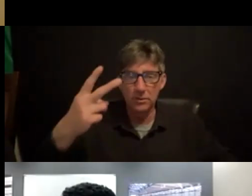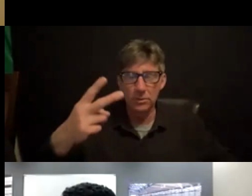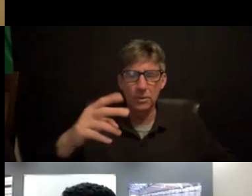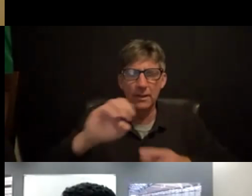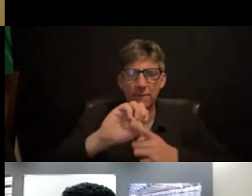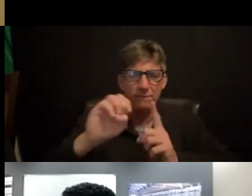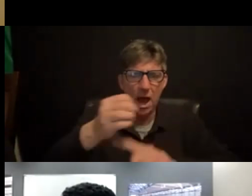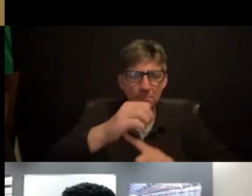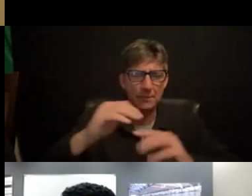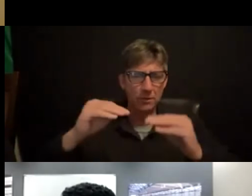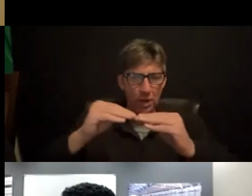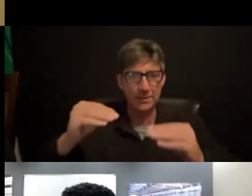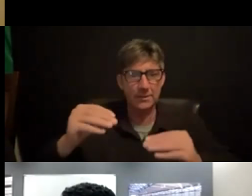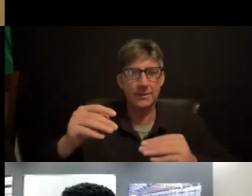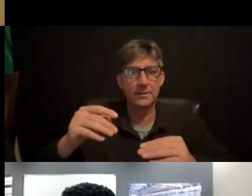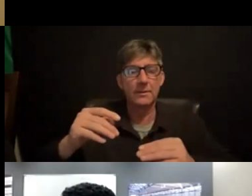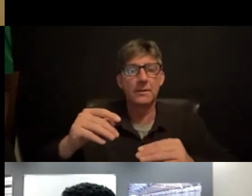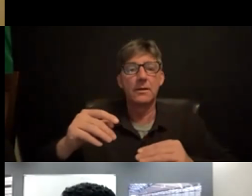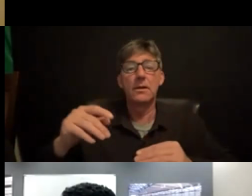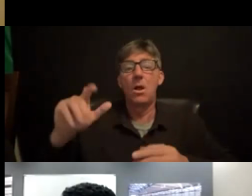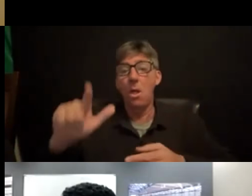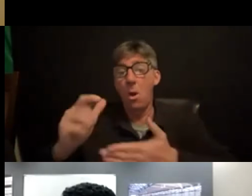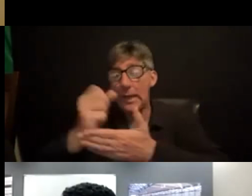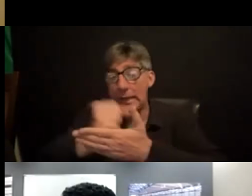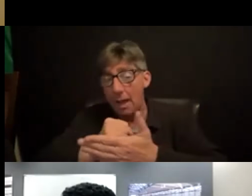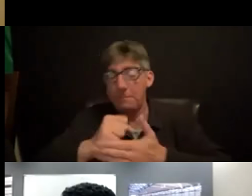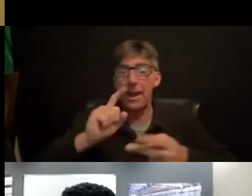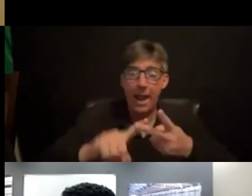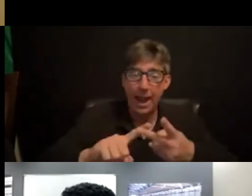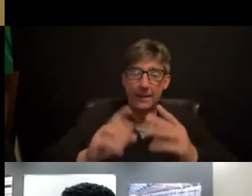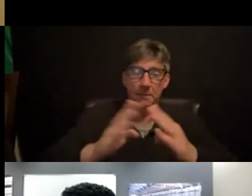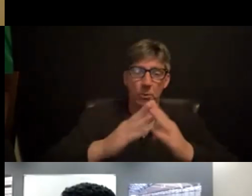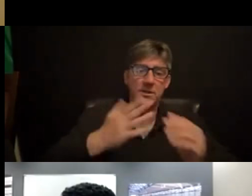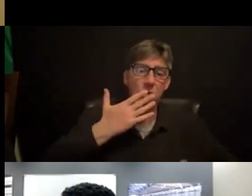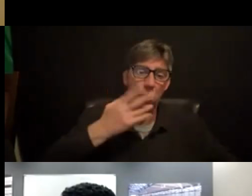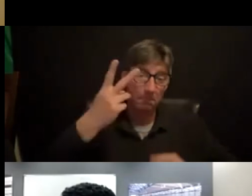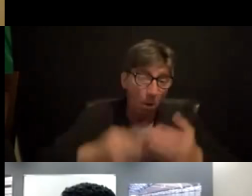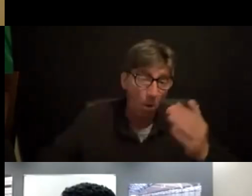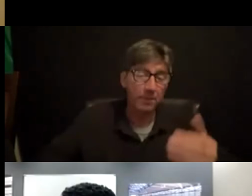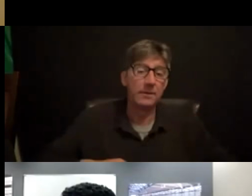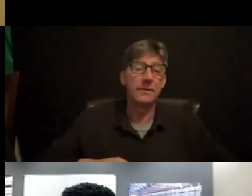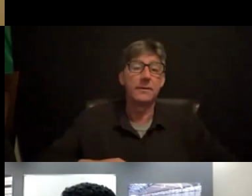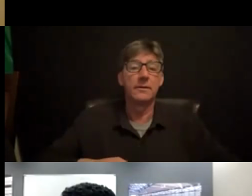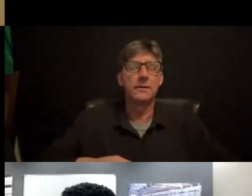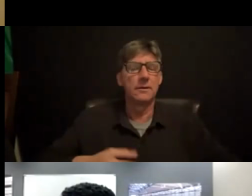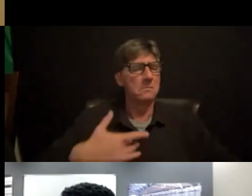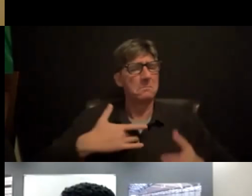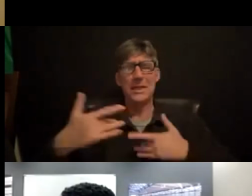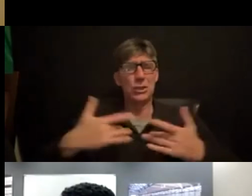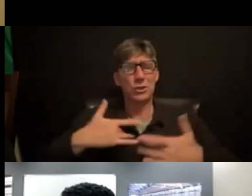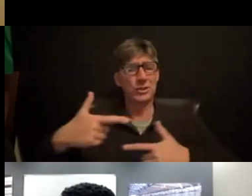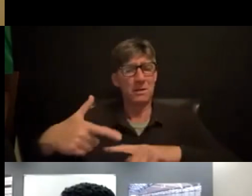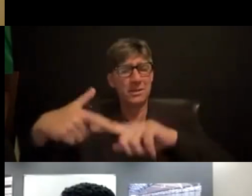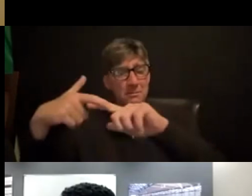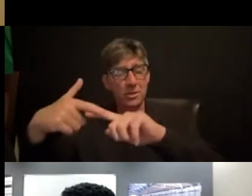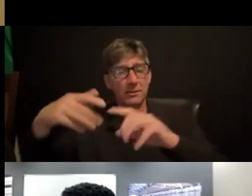is, communities of color and low-income households. You know, in particular, our main concern about this suspension is I'm really focused on